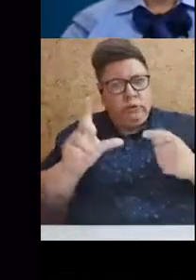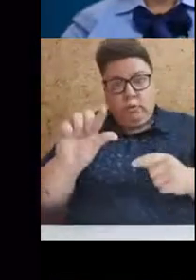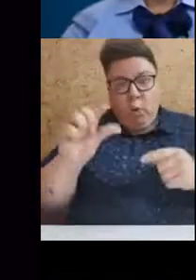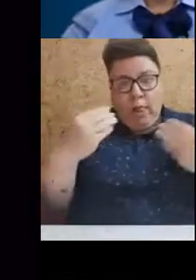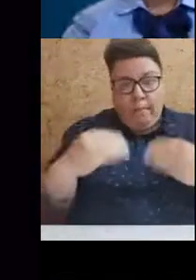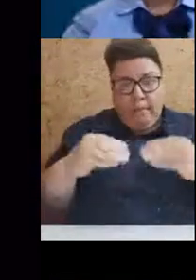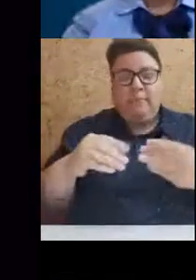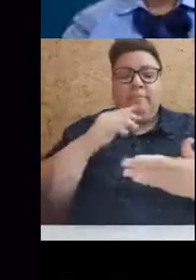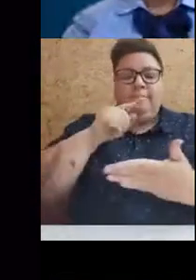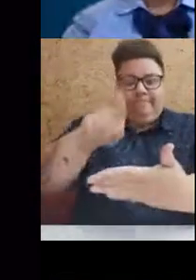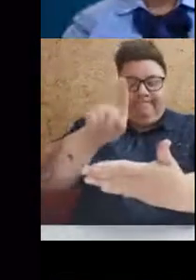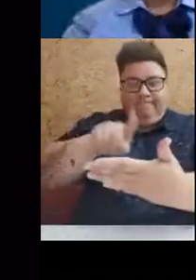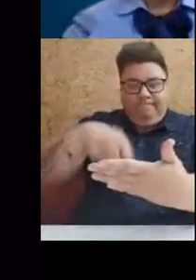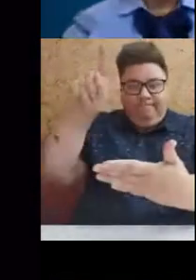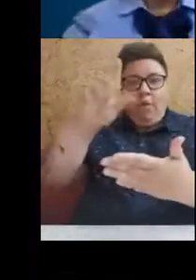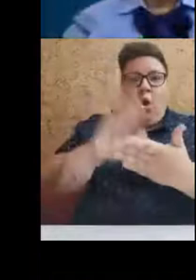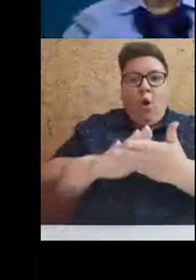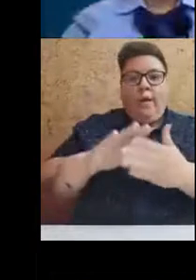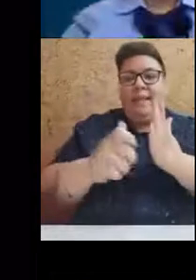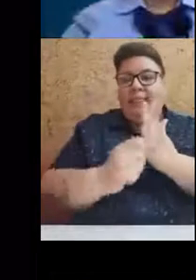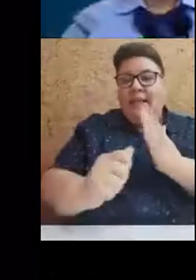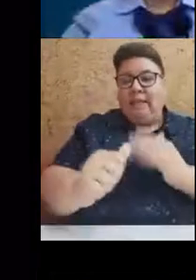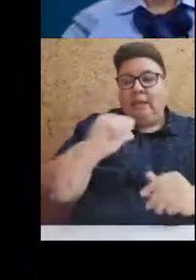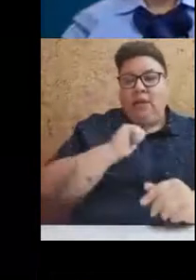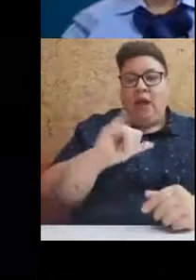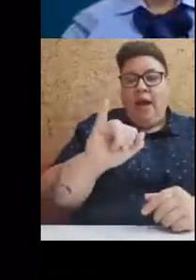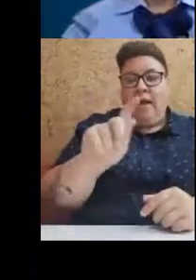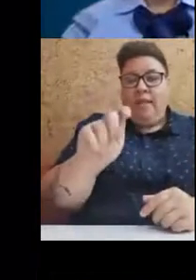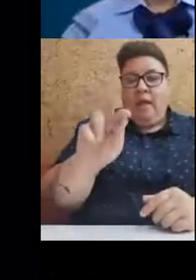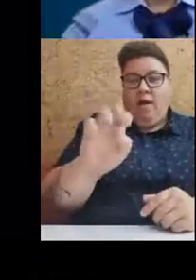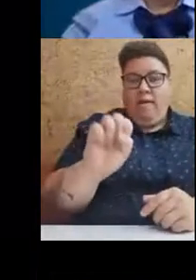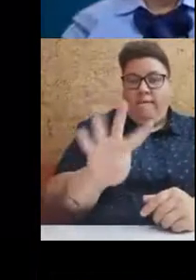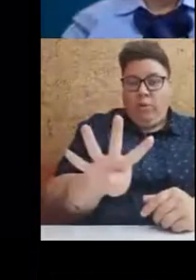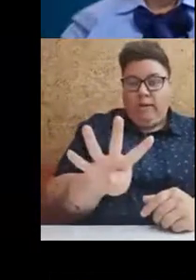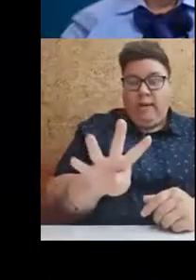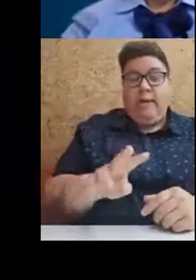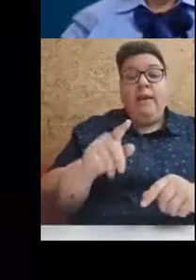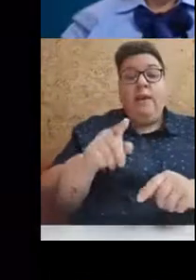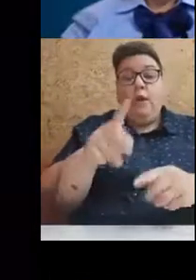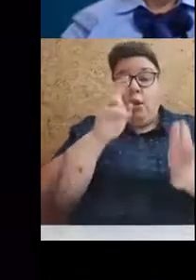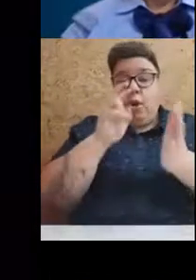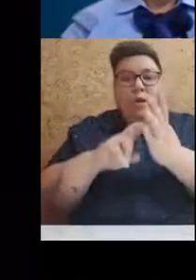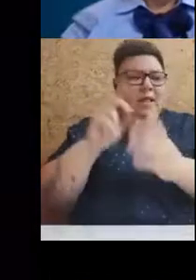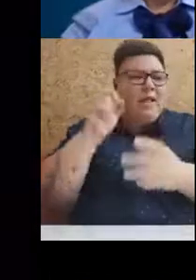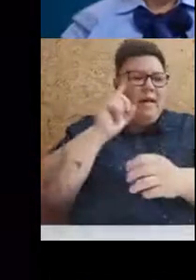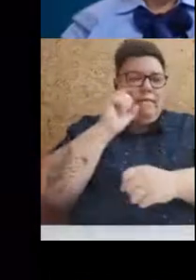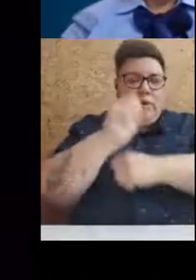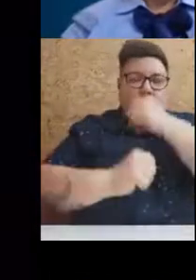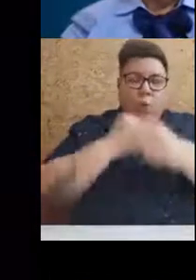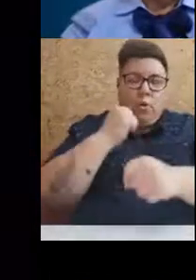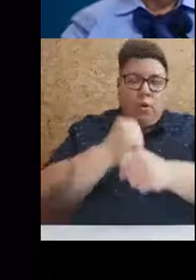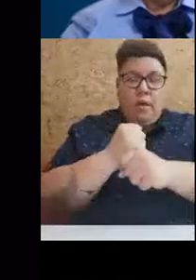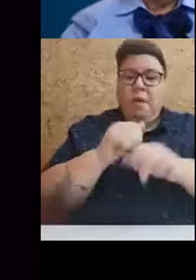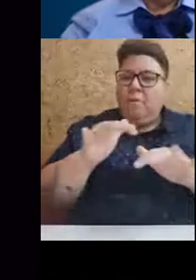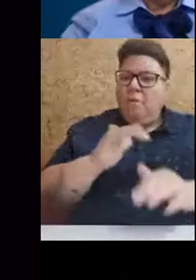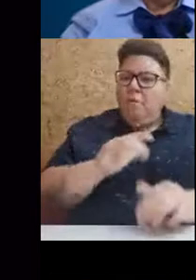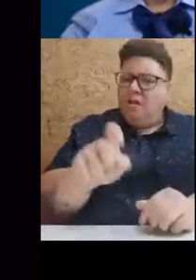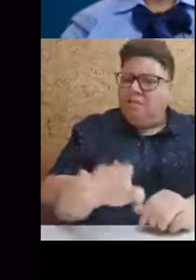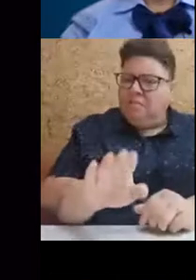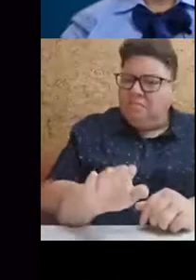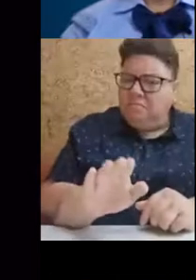tax return, your ITR 14, that you need to do every year. Now, people will ask me, Jolene, why every